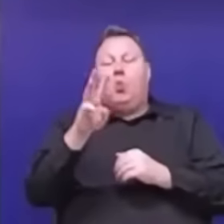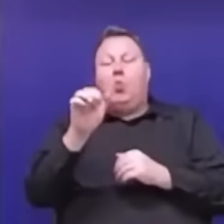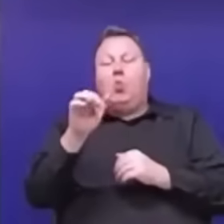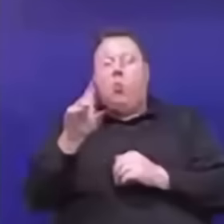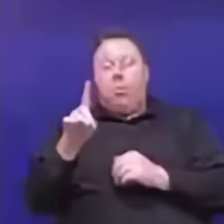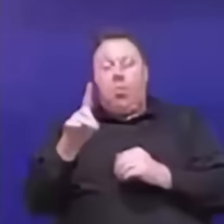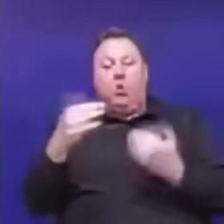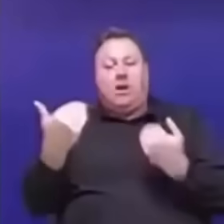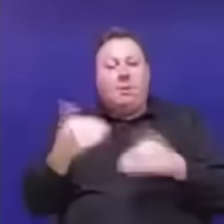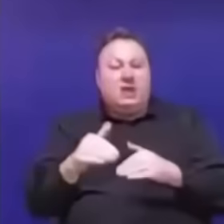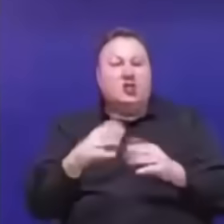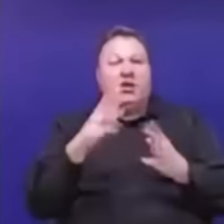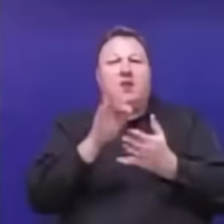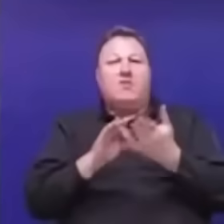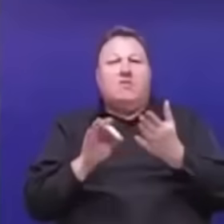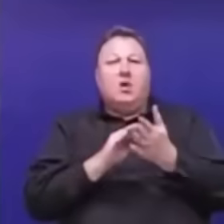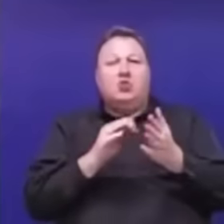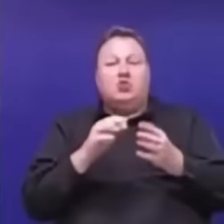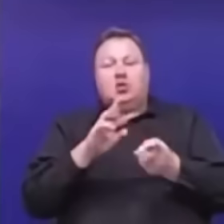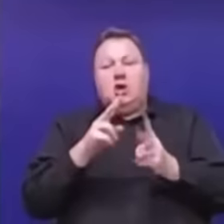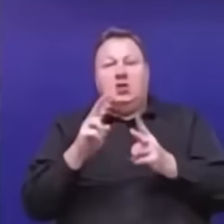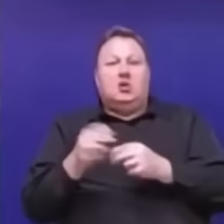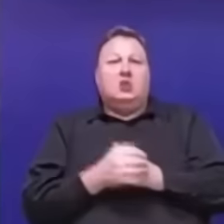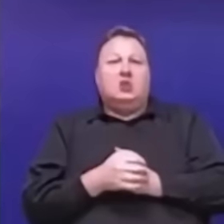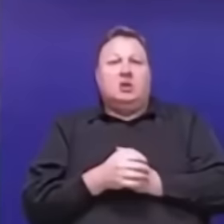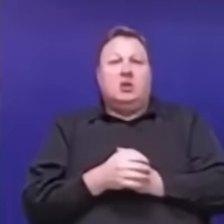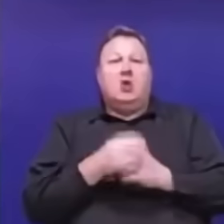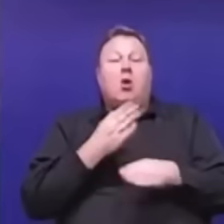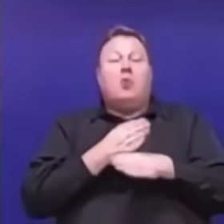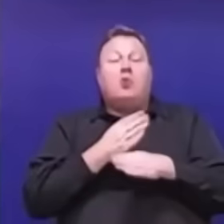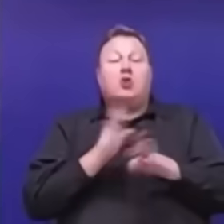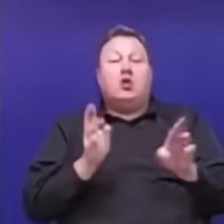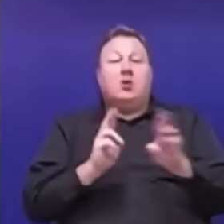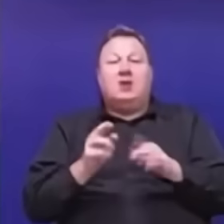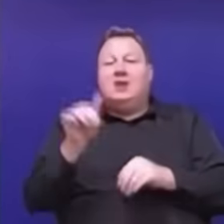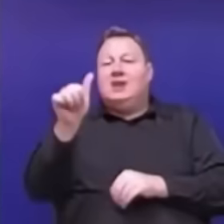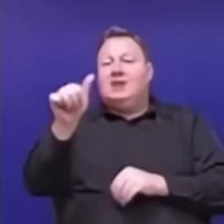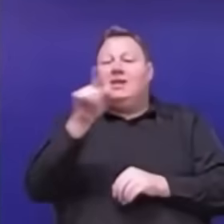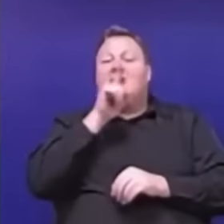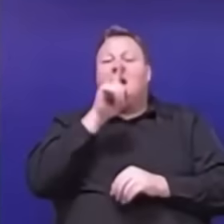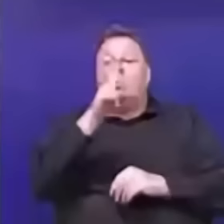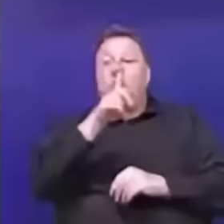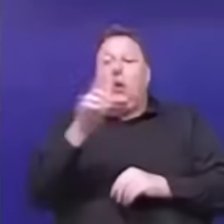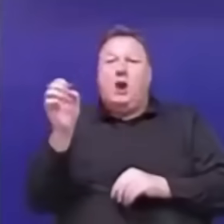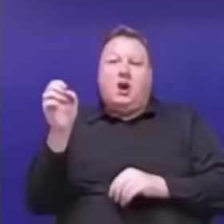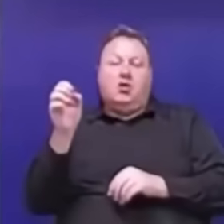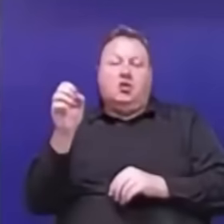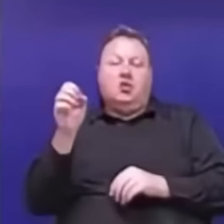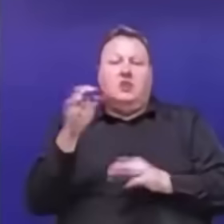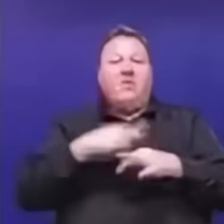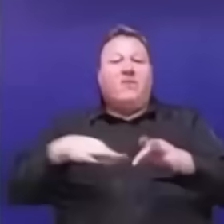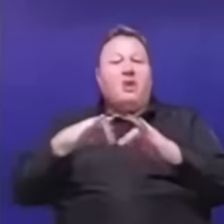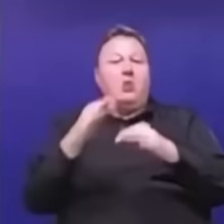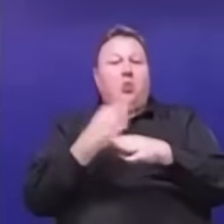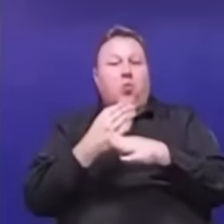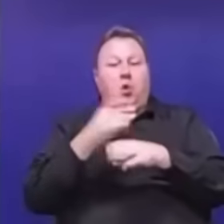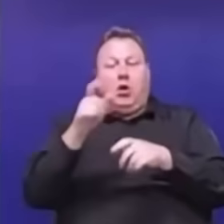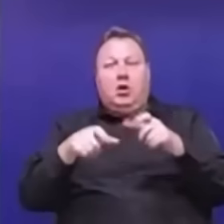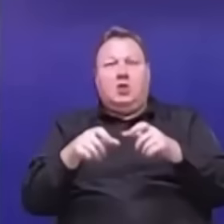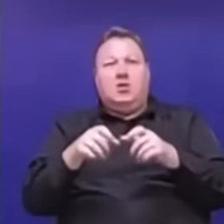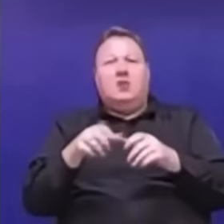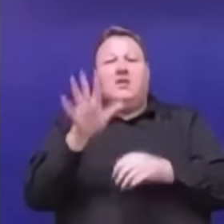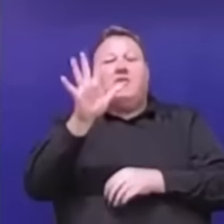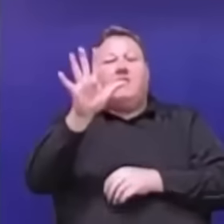changes. To enhance operational readiness, more than 6,100 field workers have been deployed across the 5